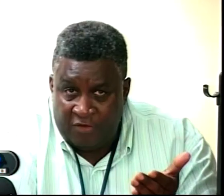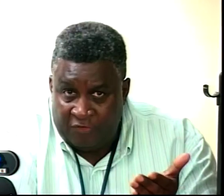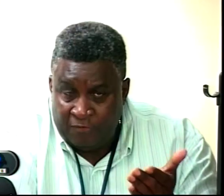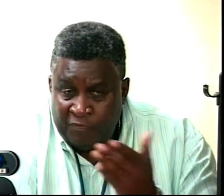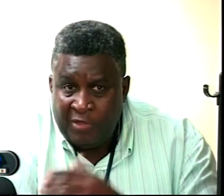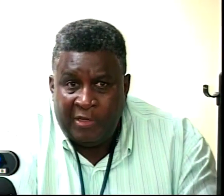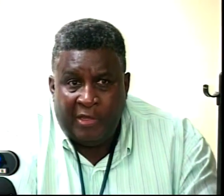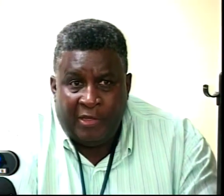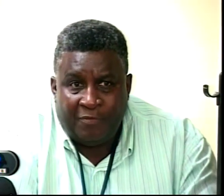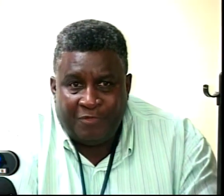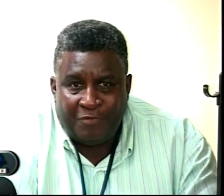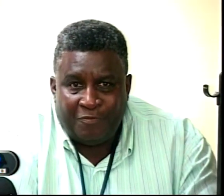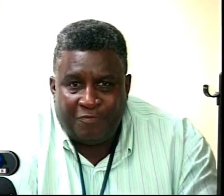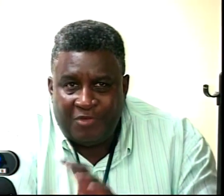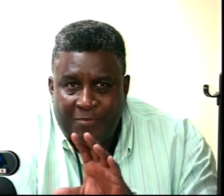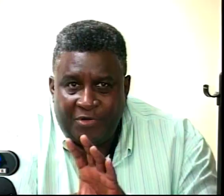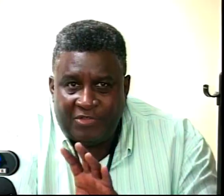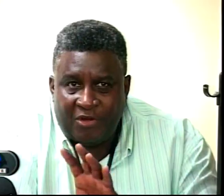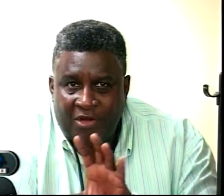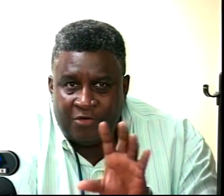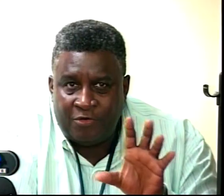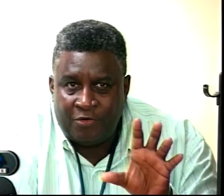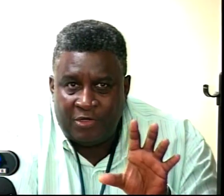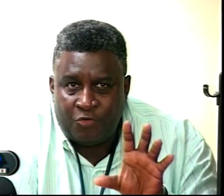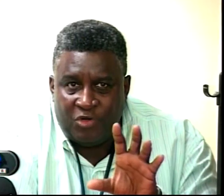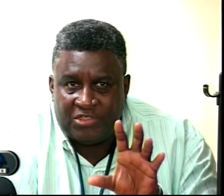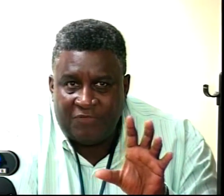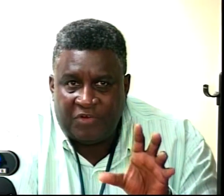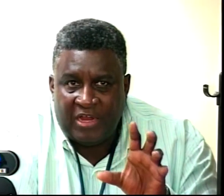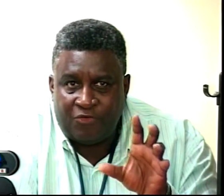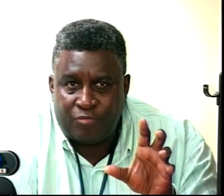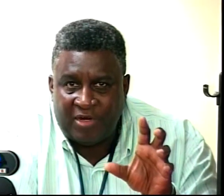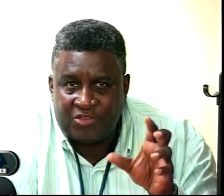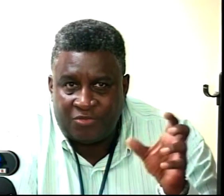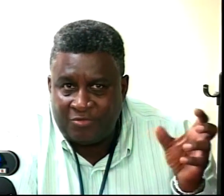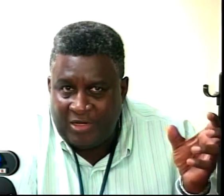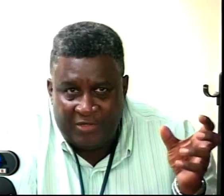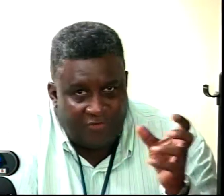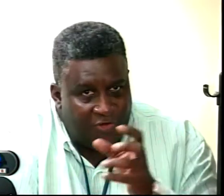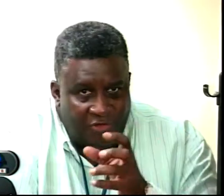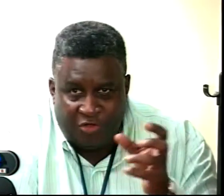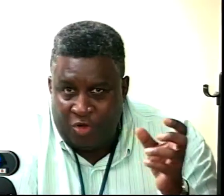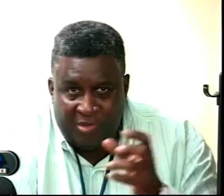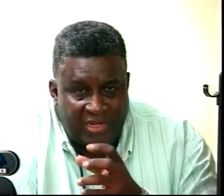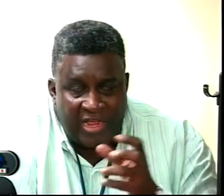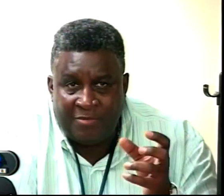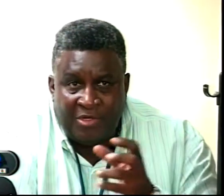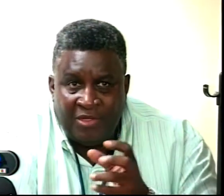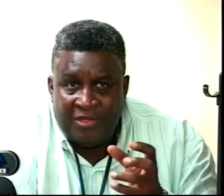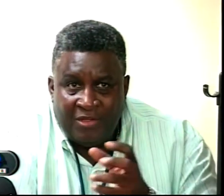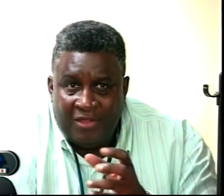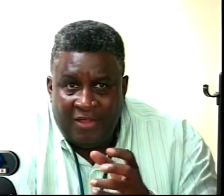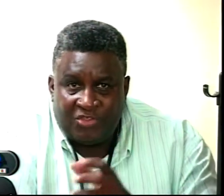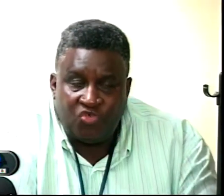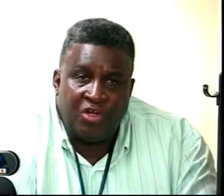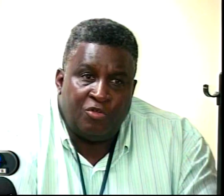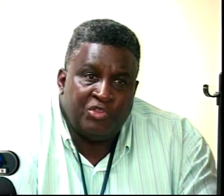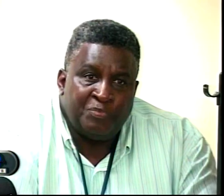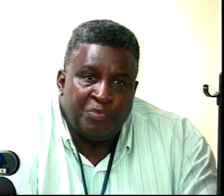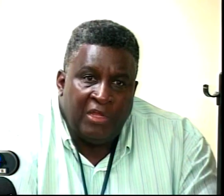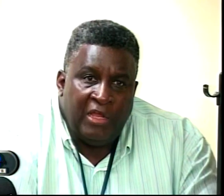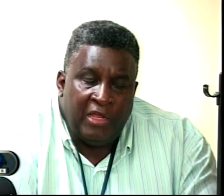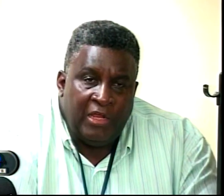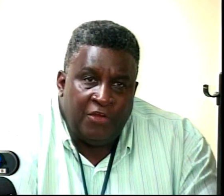reality is companies are under increasing financial pressure as the global economy